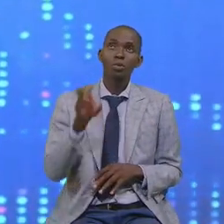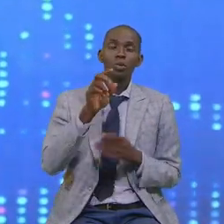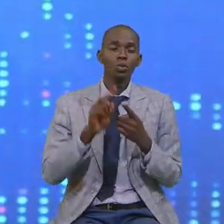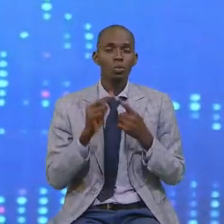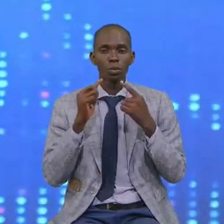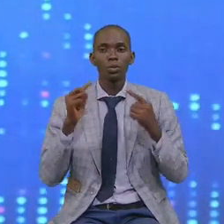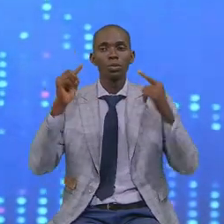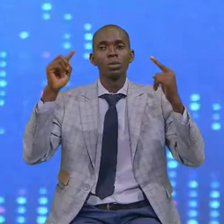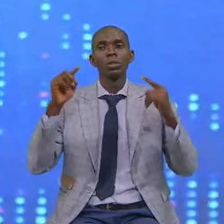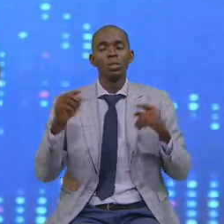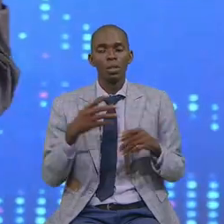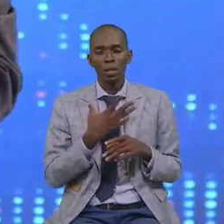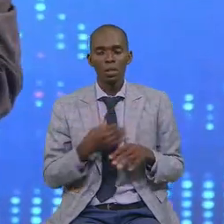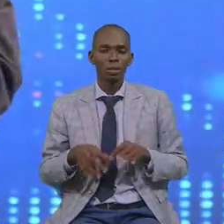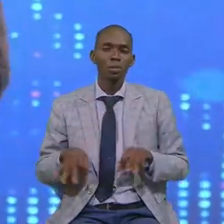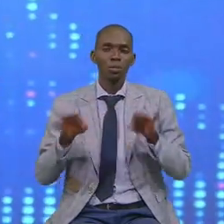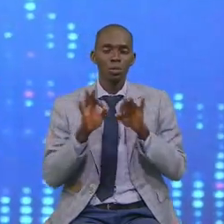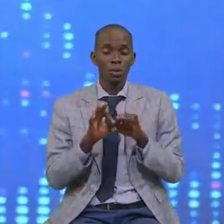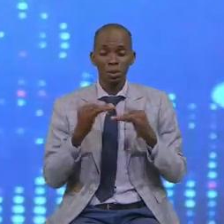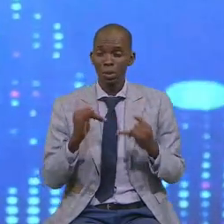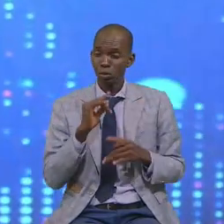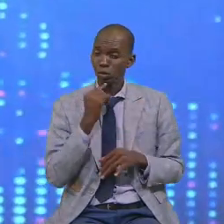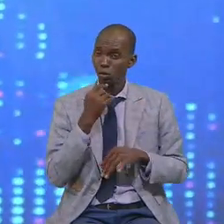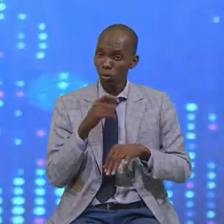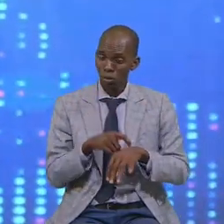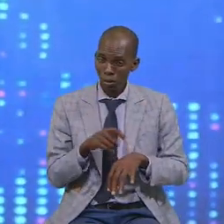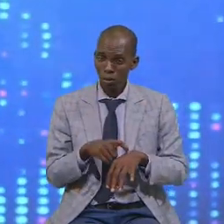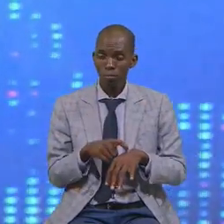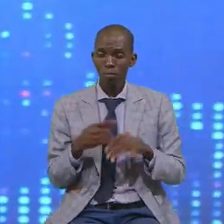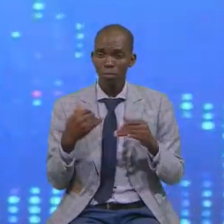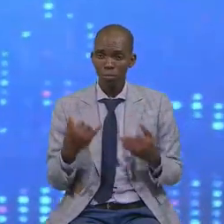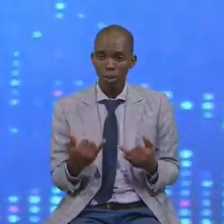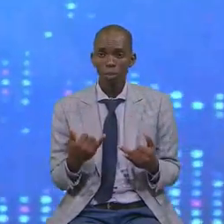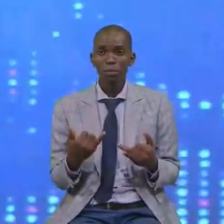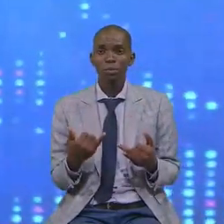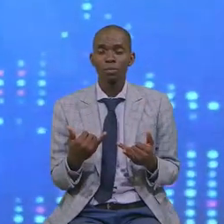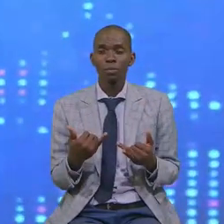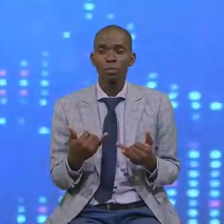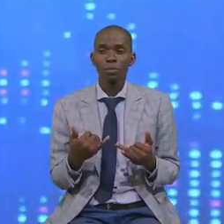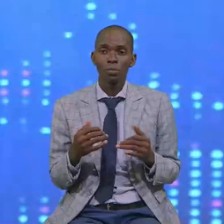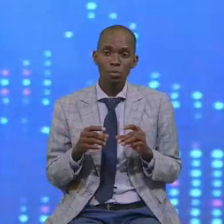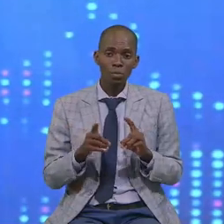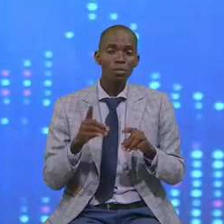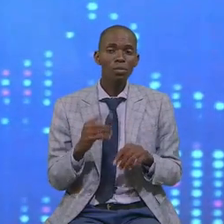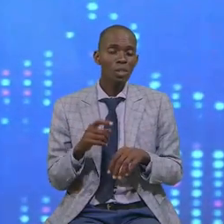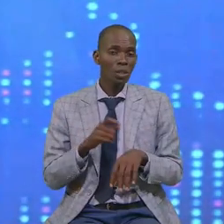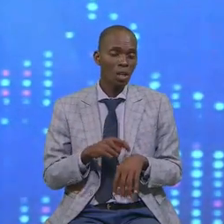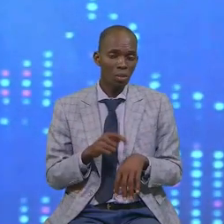and significance. Heads bowed, eyes closed. During the message, you